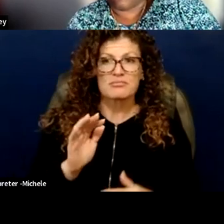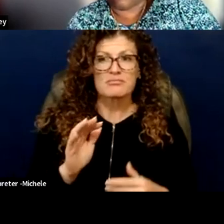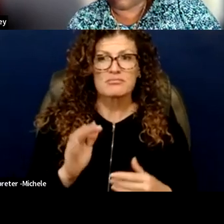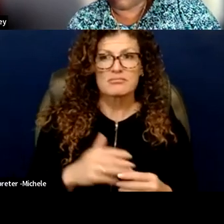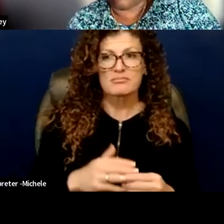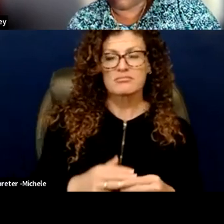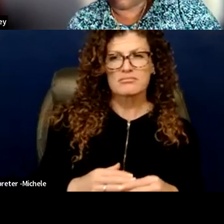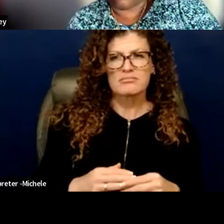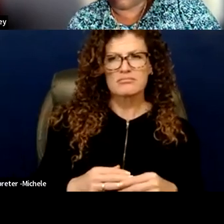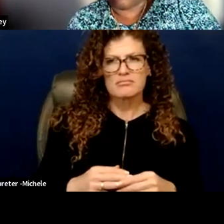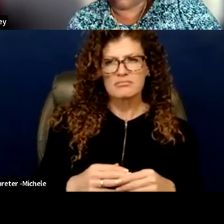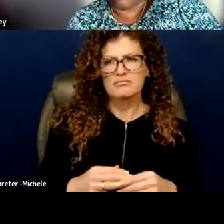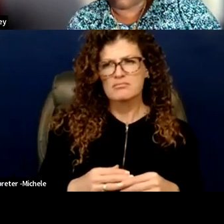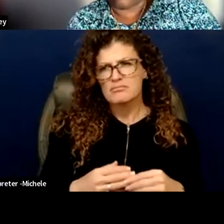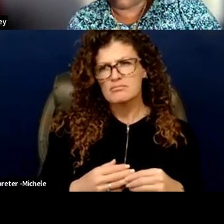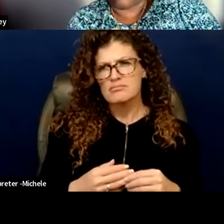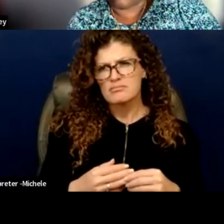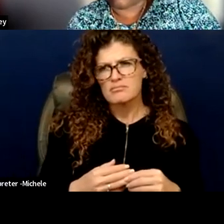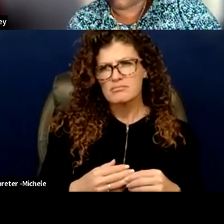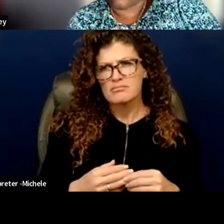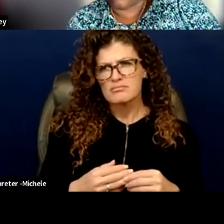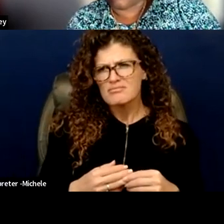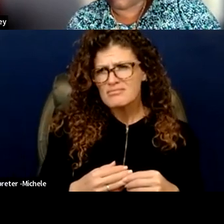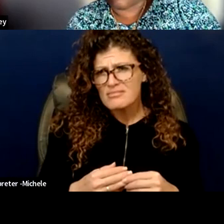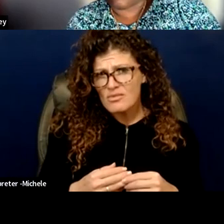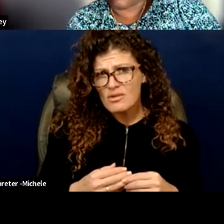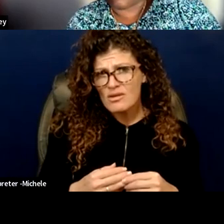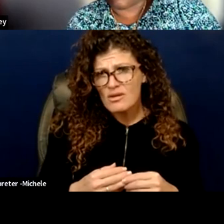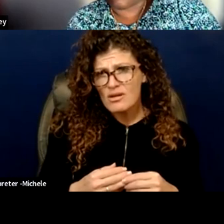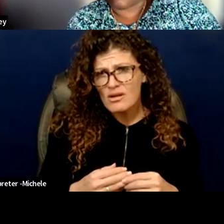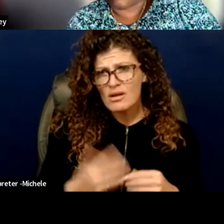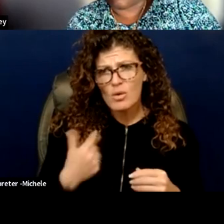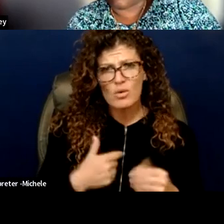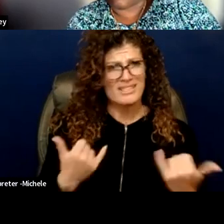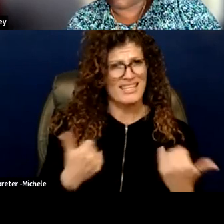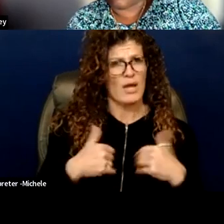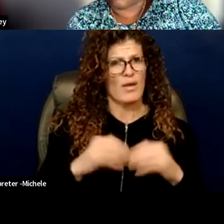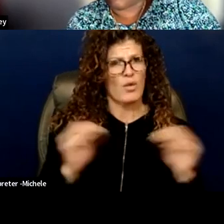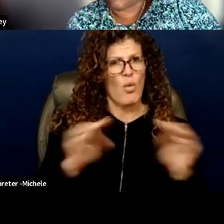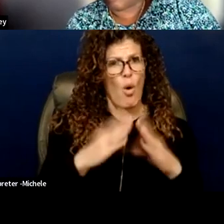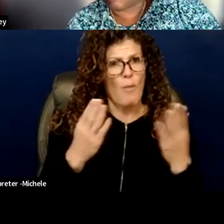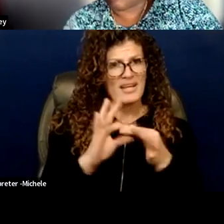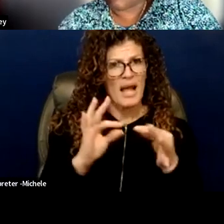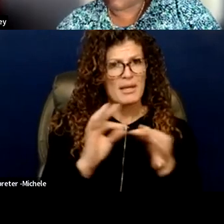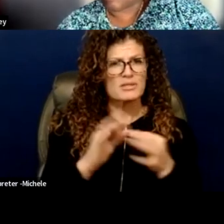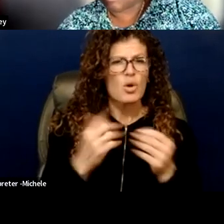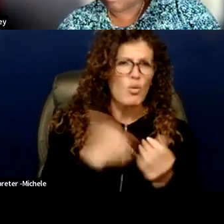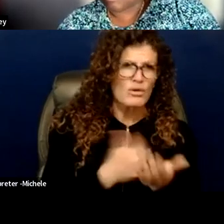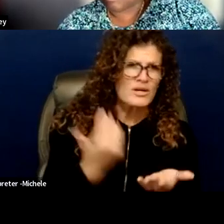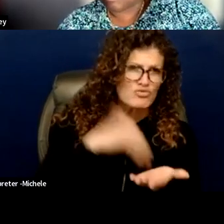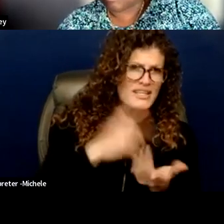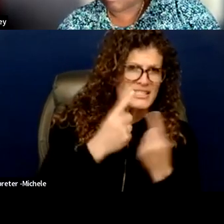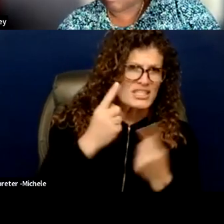time or maybe abridged. I mean, we had no open comments today. So we will reconsider the 15